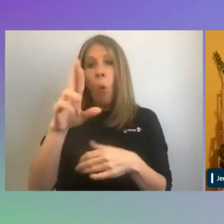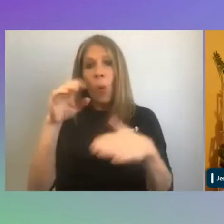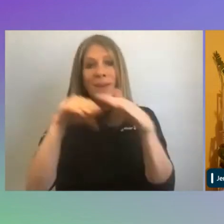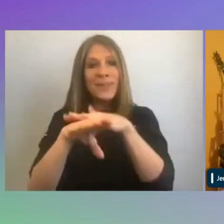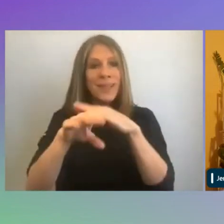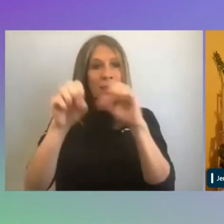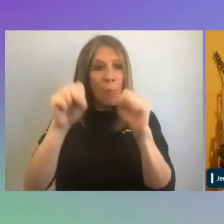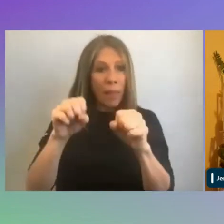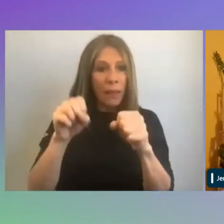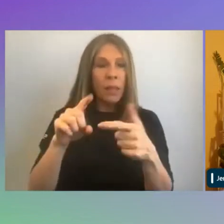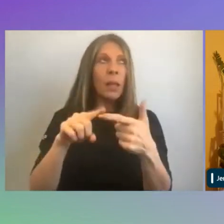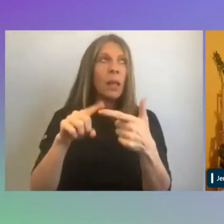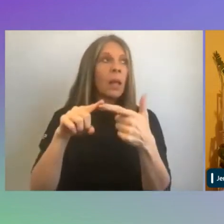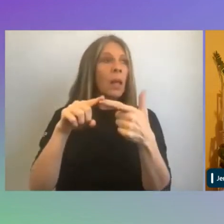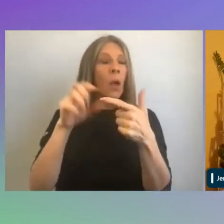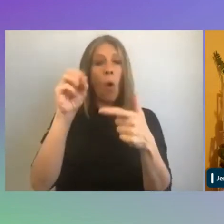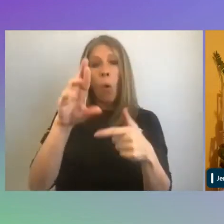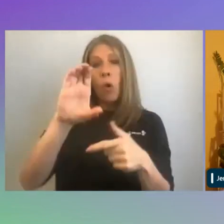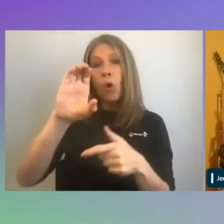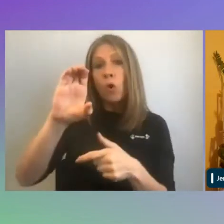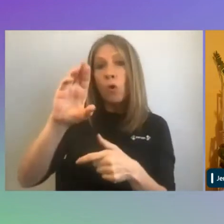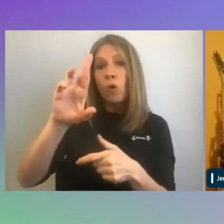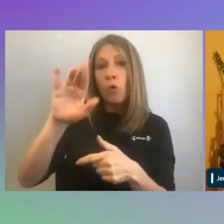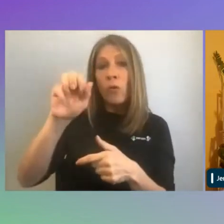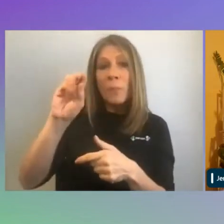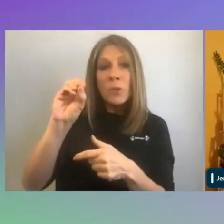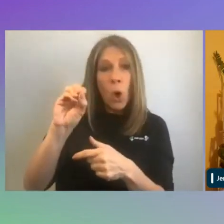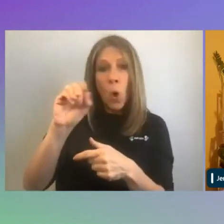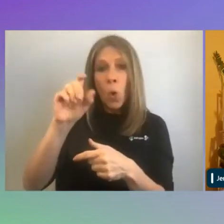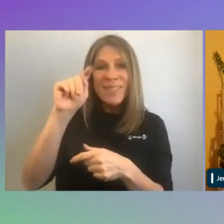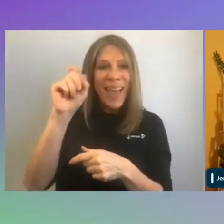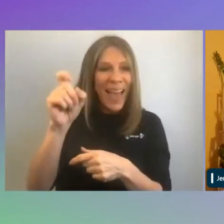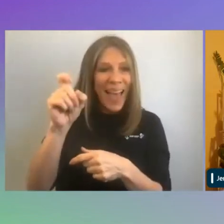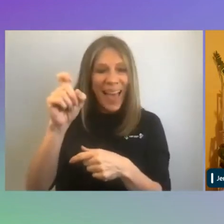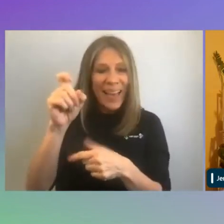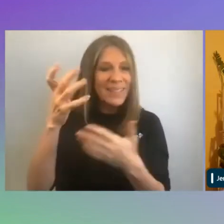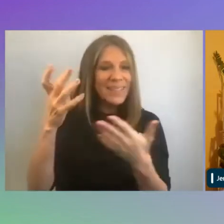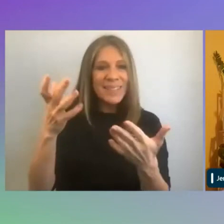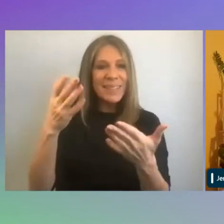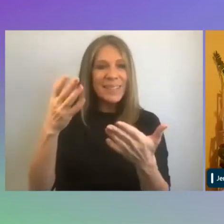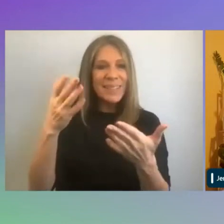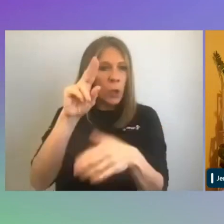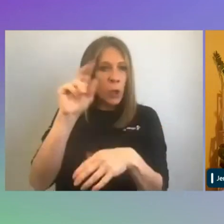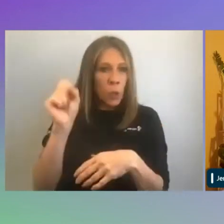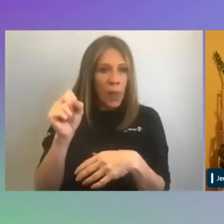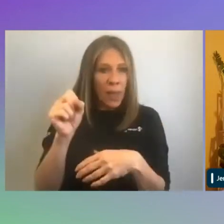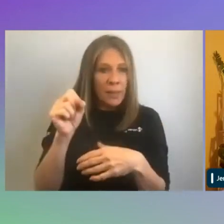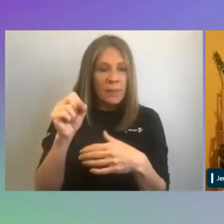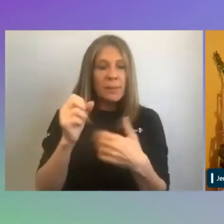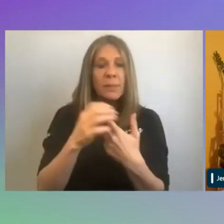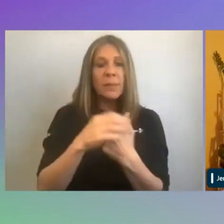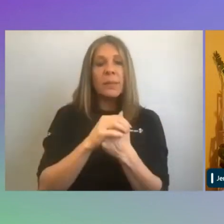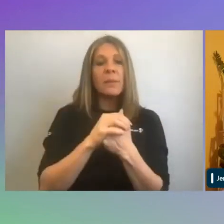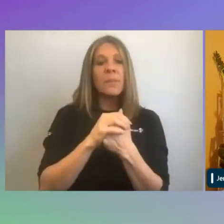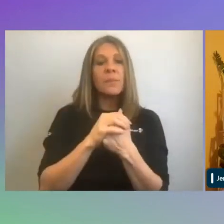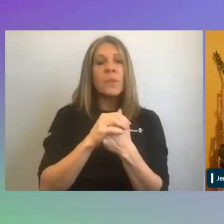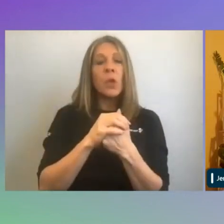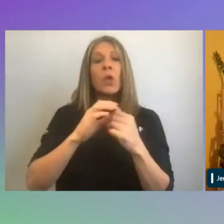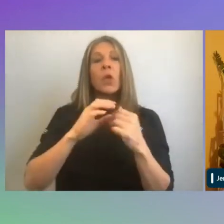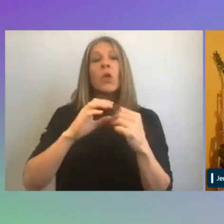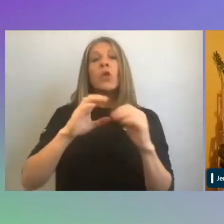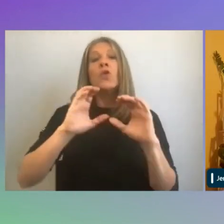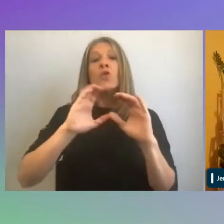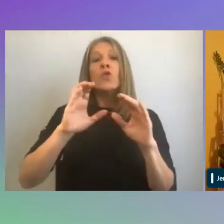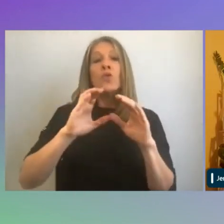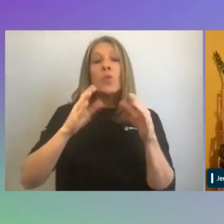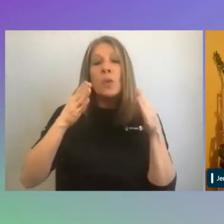accessibility, or crypto tax implications in the United States. Do the narrow stuff and